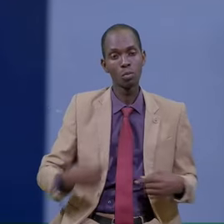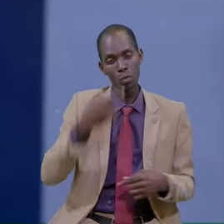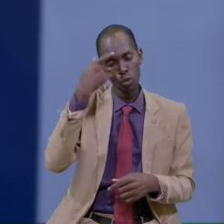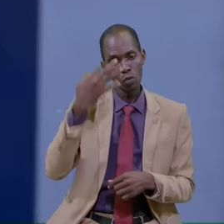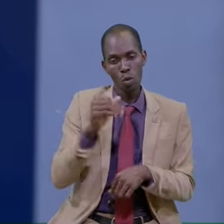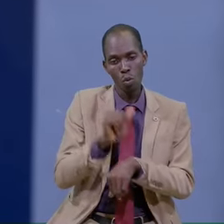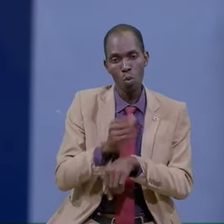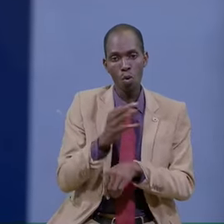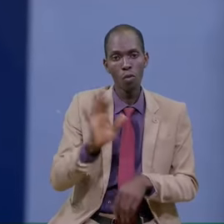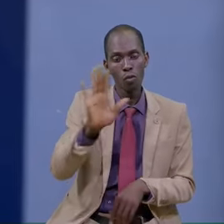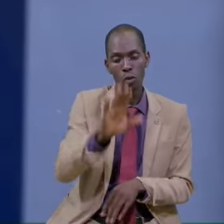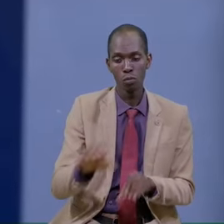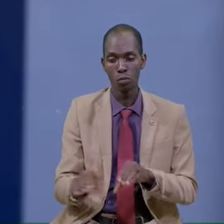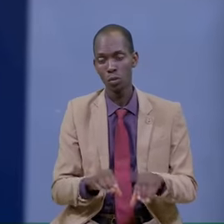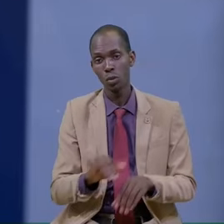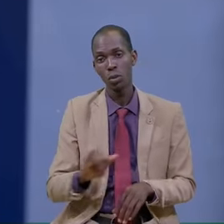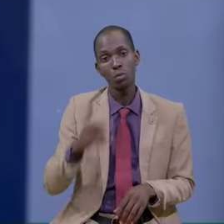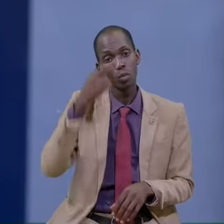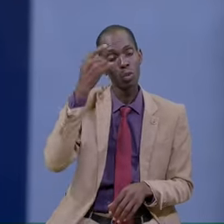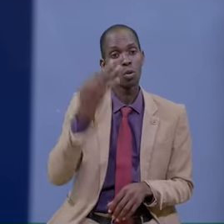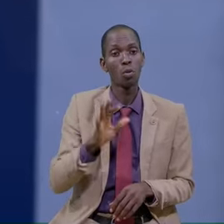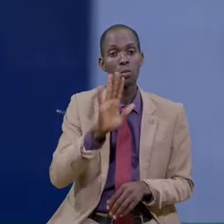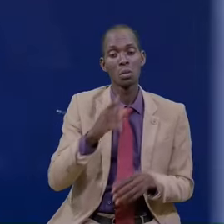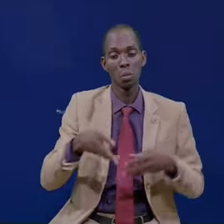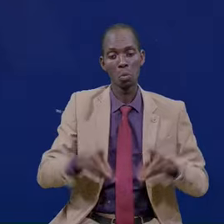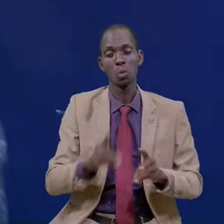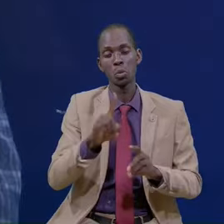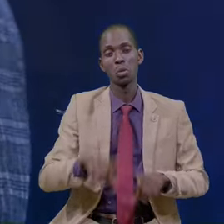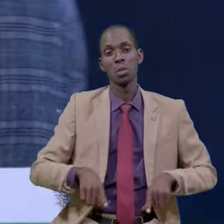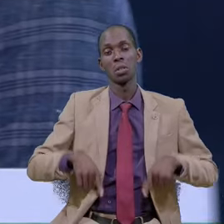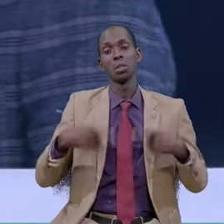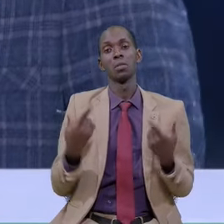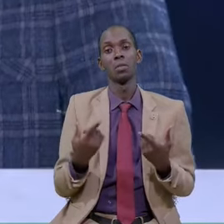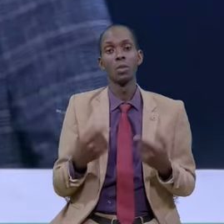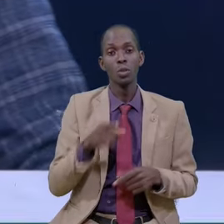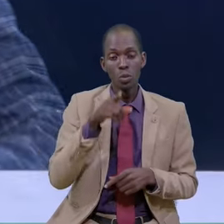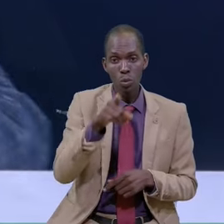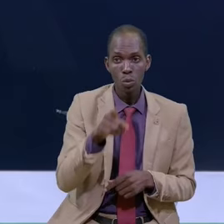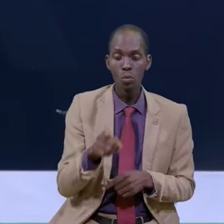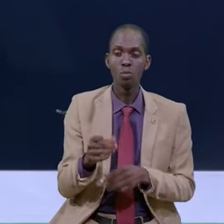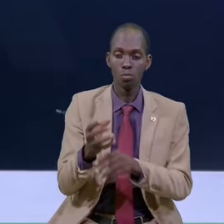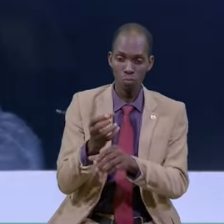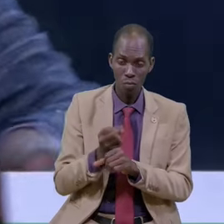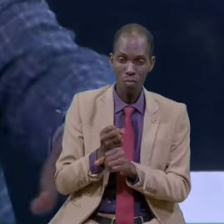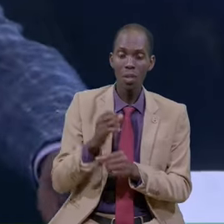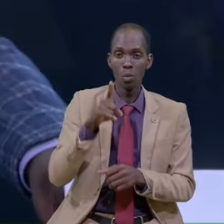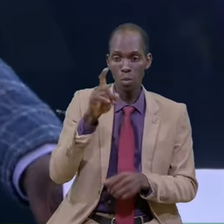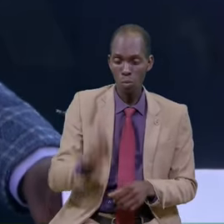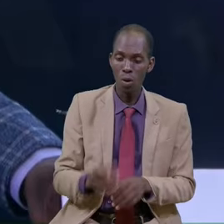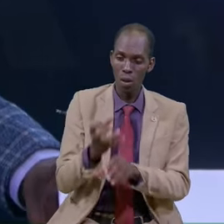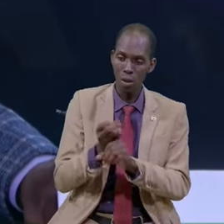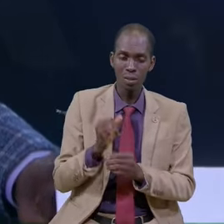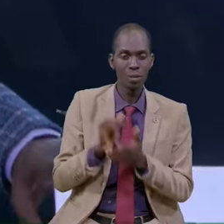your hand by the lifestyle you live and you ought to have